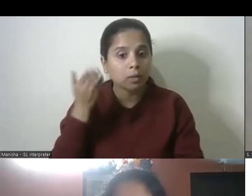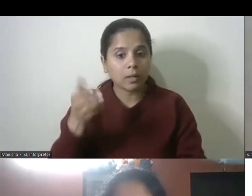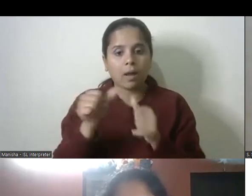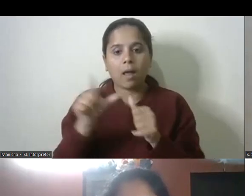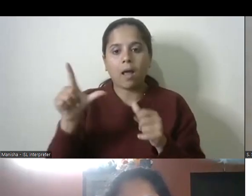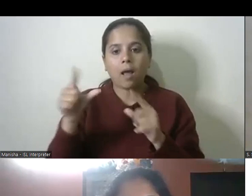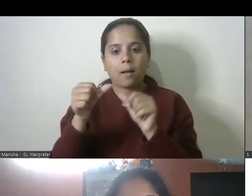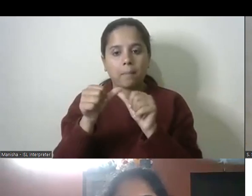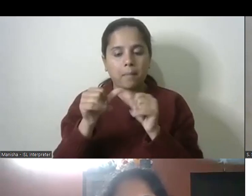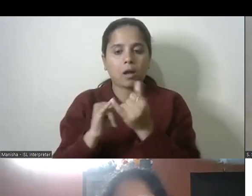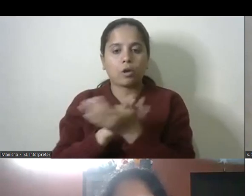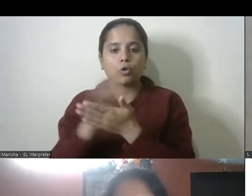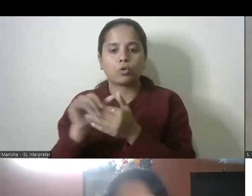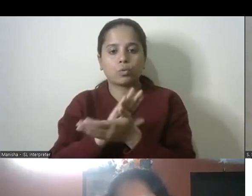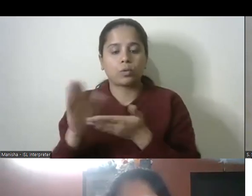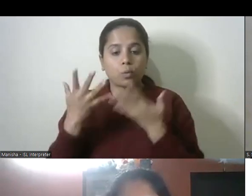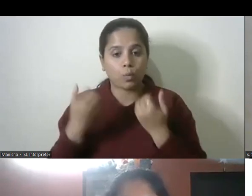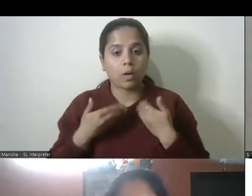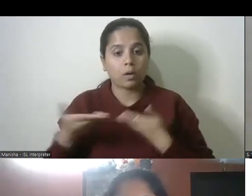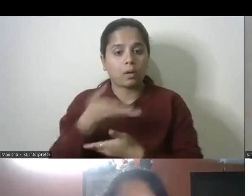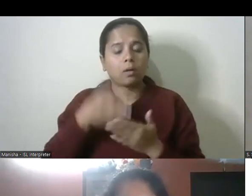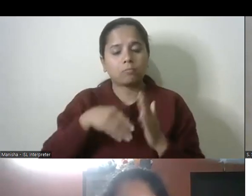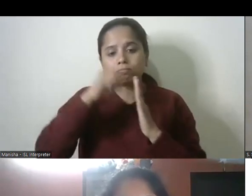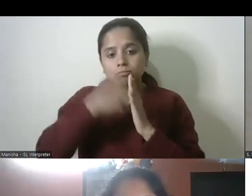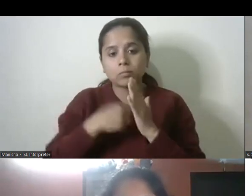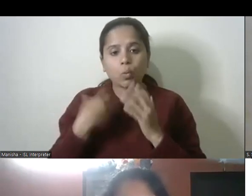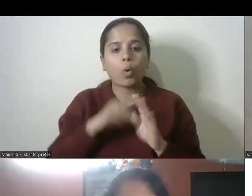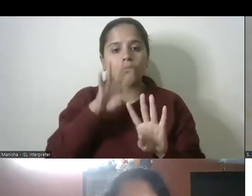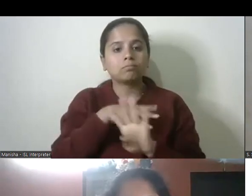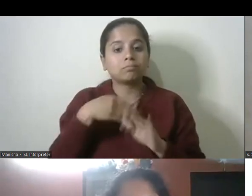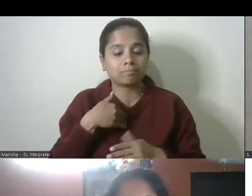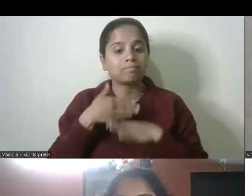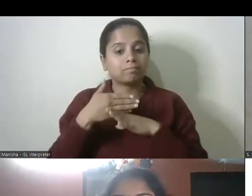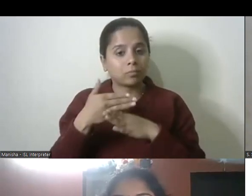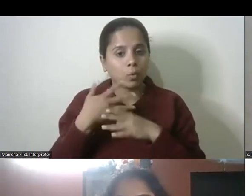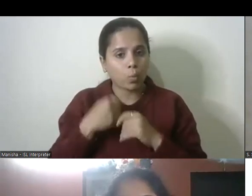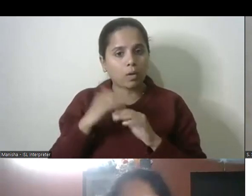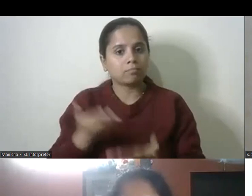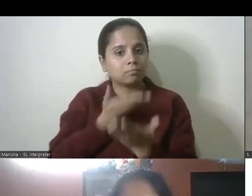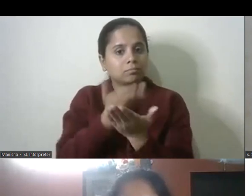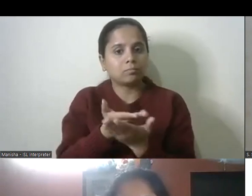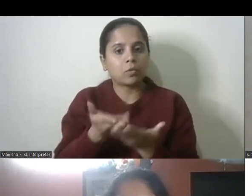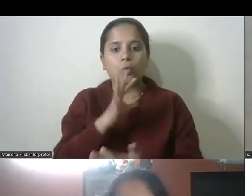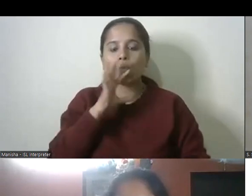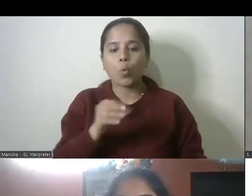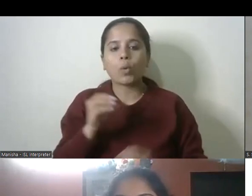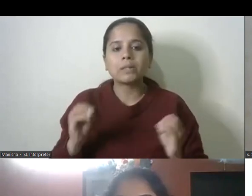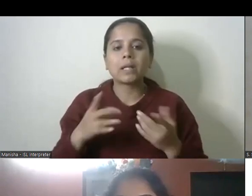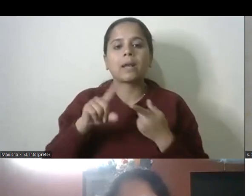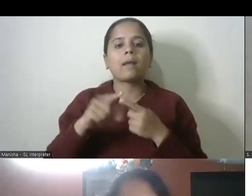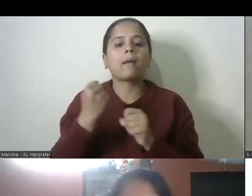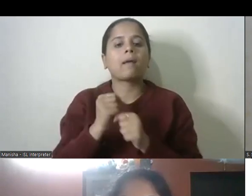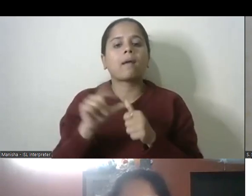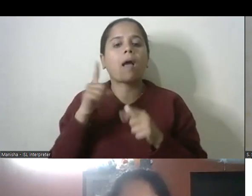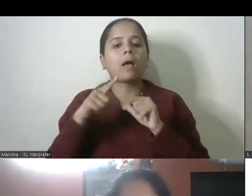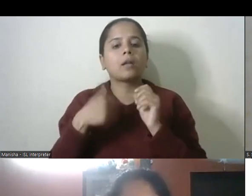Shah, and get into the schedule of the day, I'd like to take this opportunity to impress upon the origin of egalitarians, who